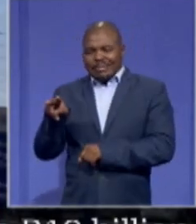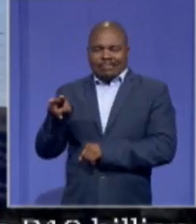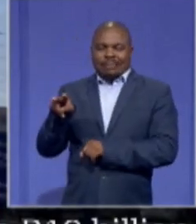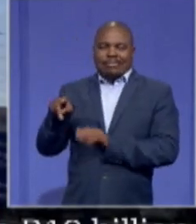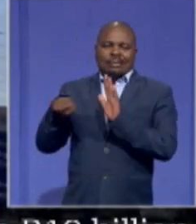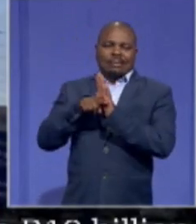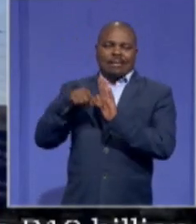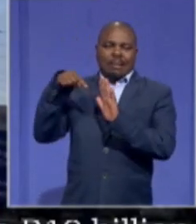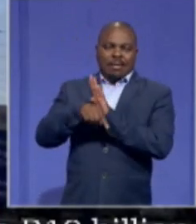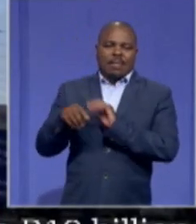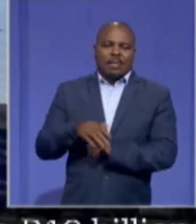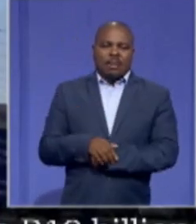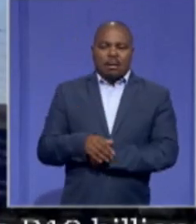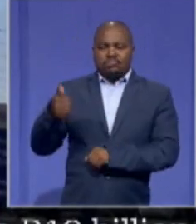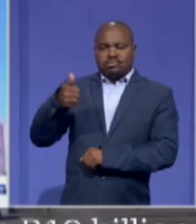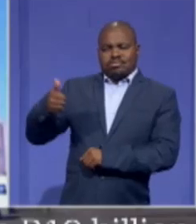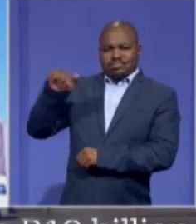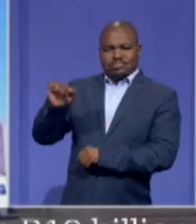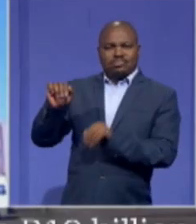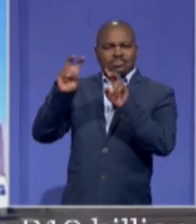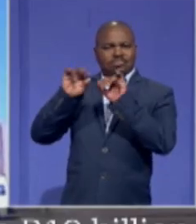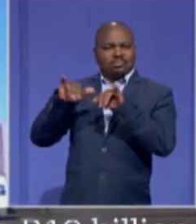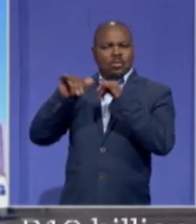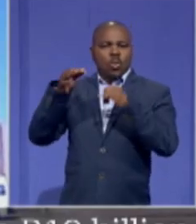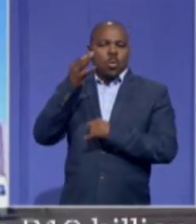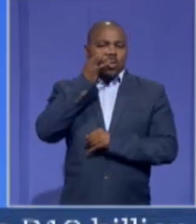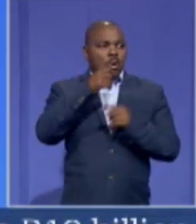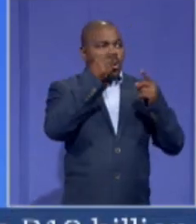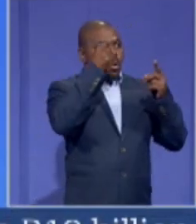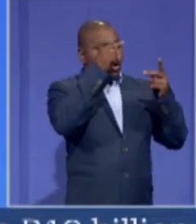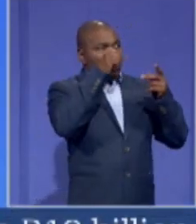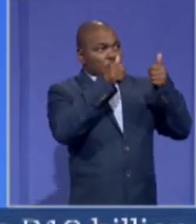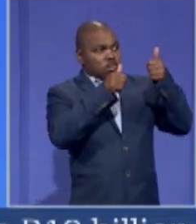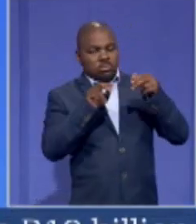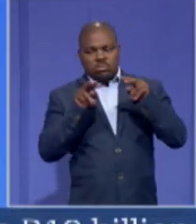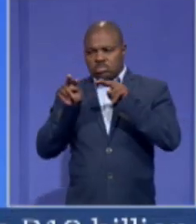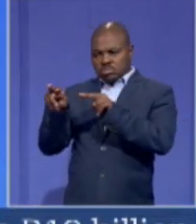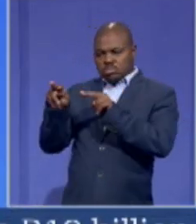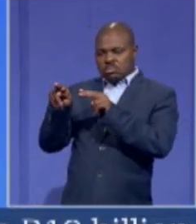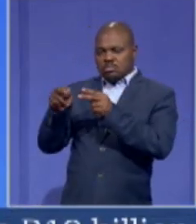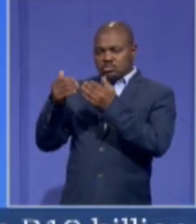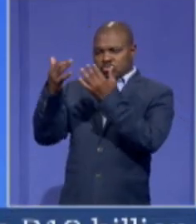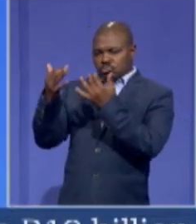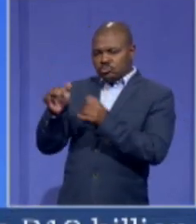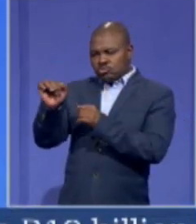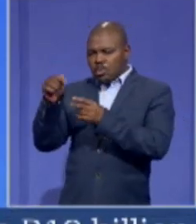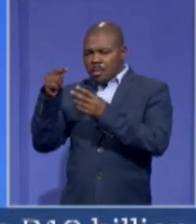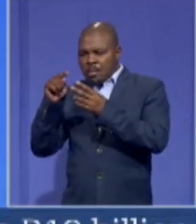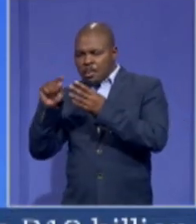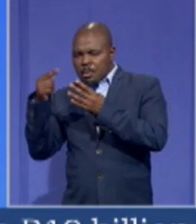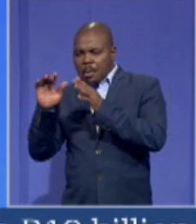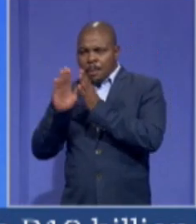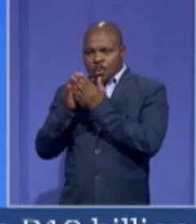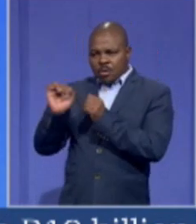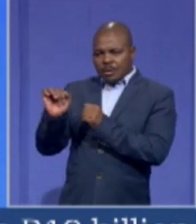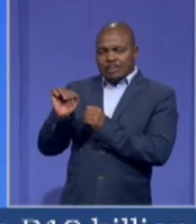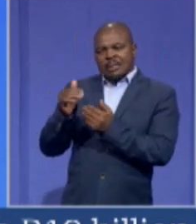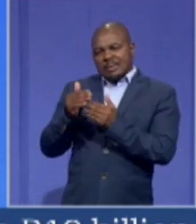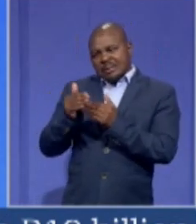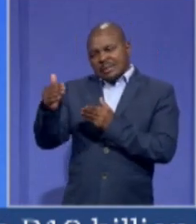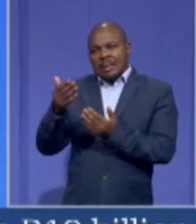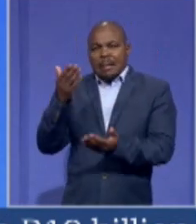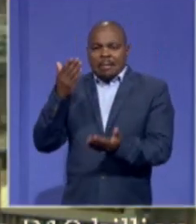Molaodi wa phethahatso wa Eskom o boletse ha molekodi wa dibuka a boletse ha dibuka tsa bona tsa ditjhelete di bontsha hore hona le kgonahalo ya